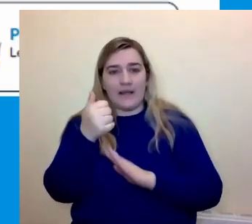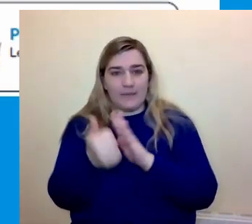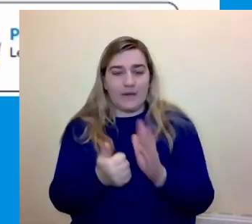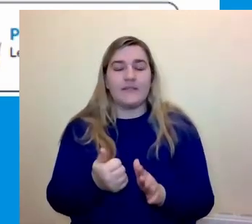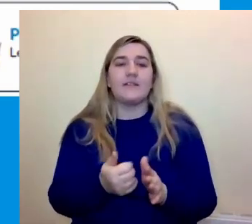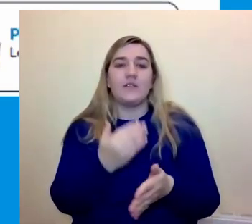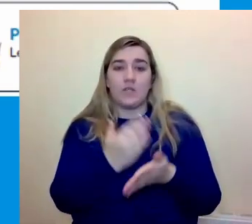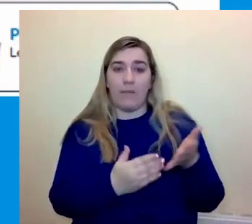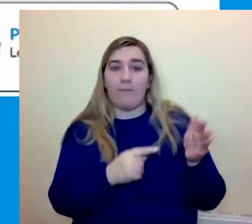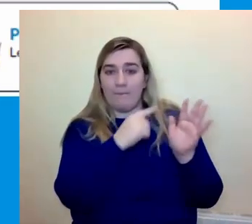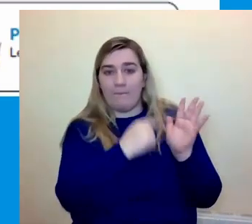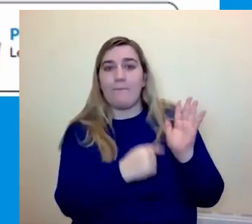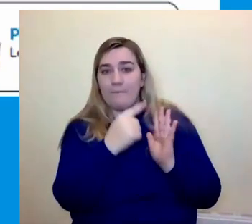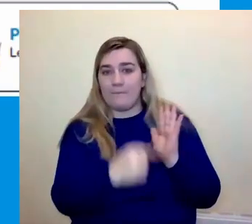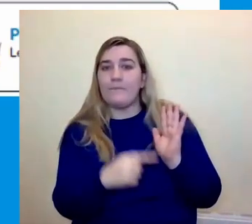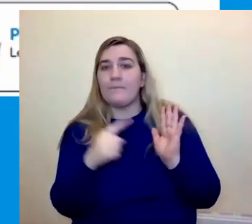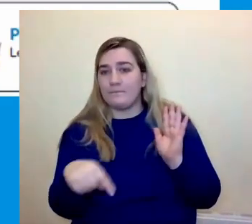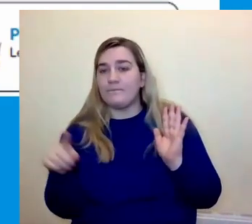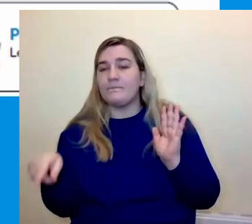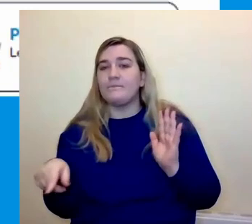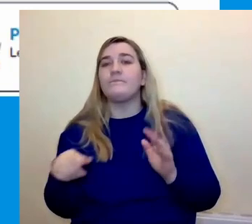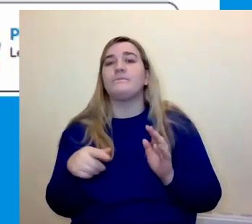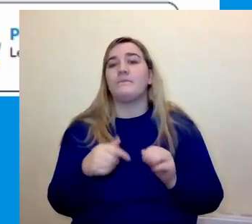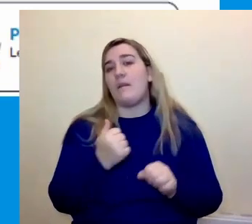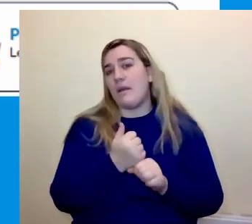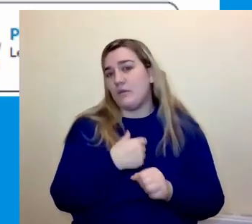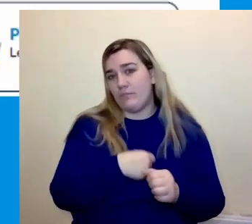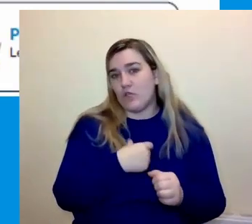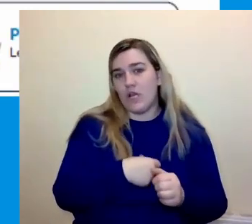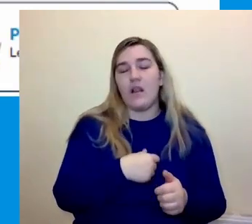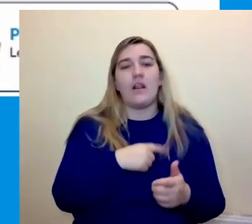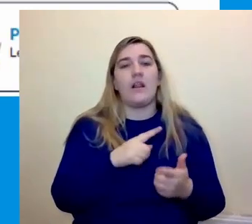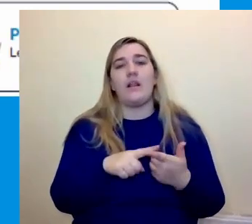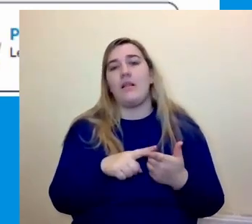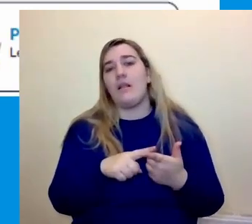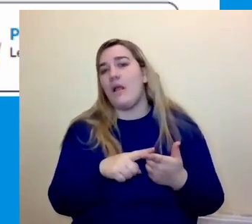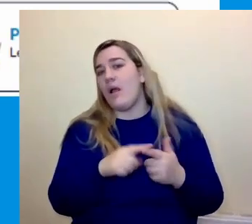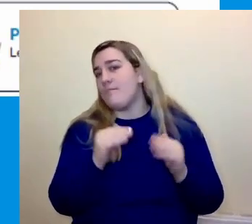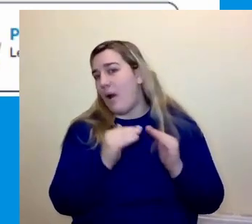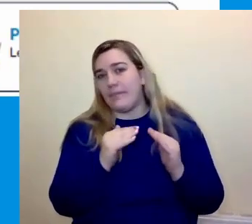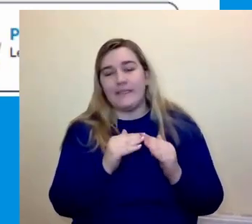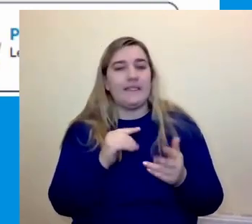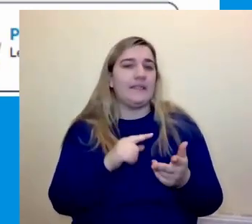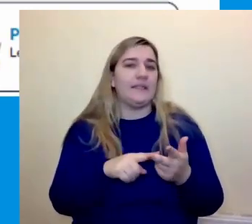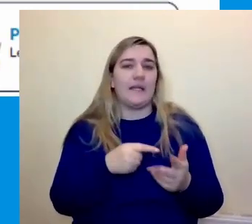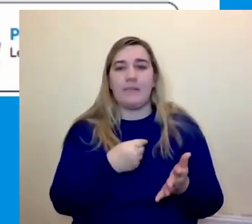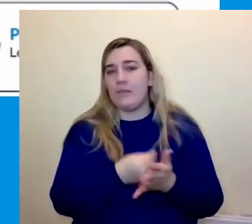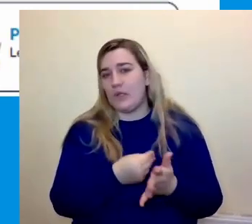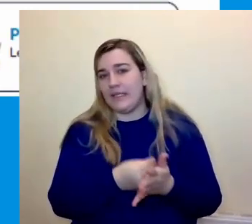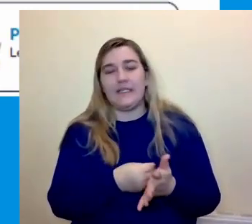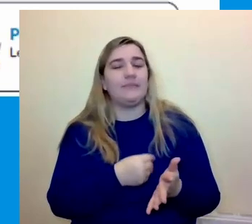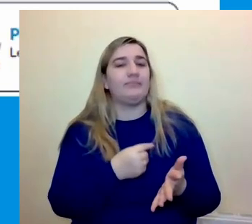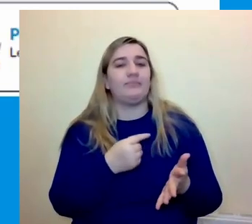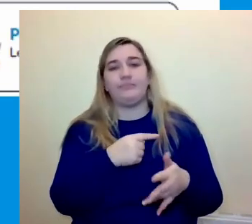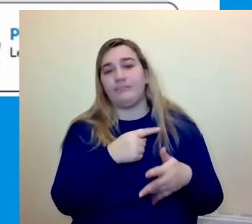those decisions are around personal welfare, others are around property and money. And you can